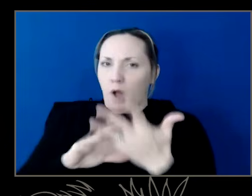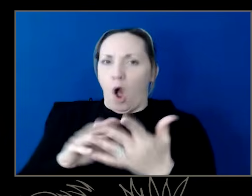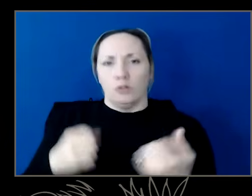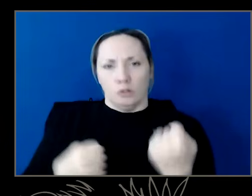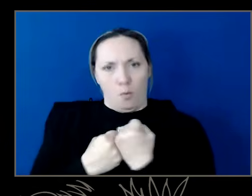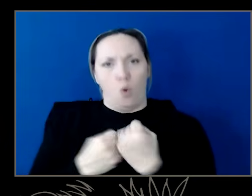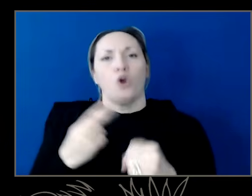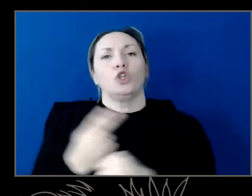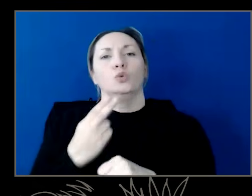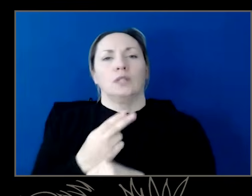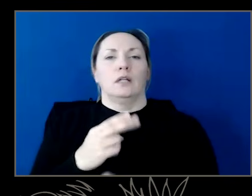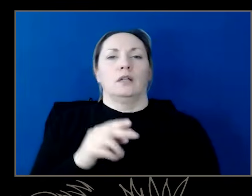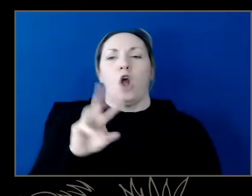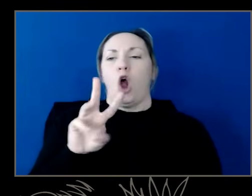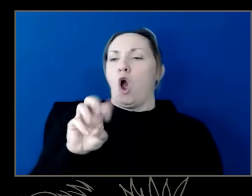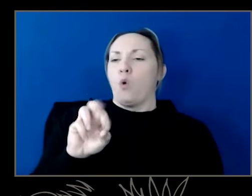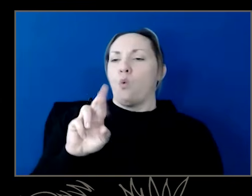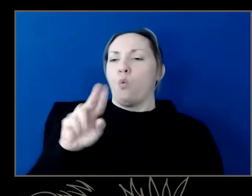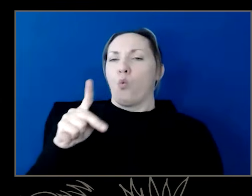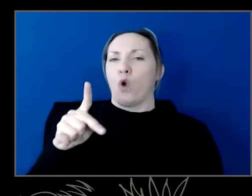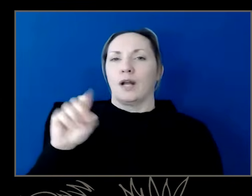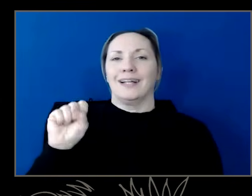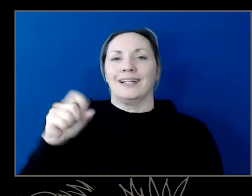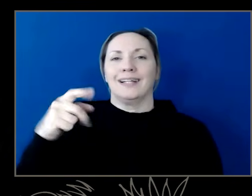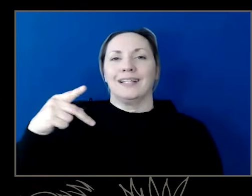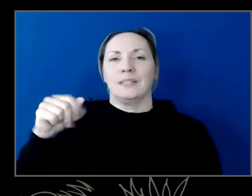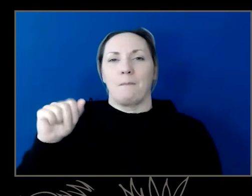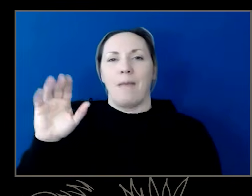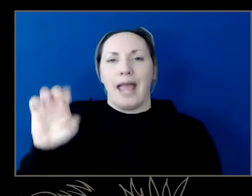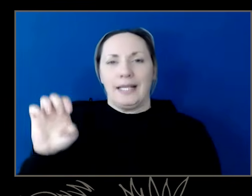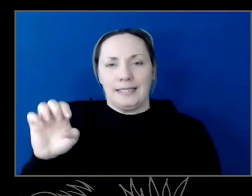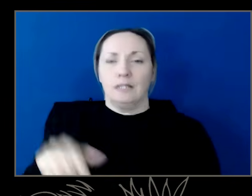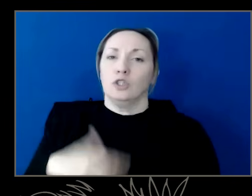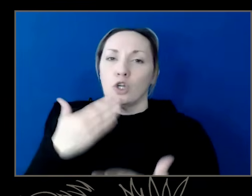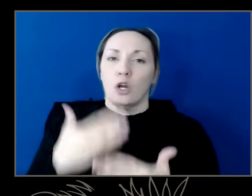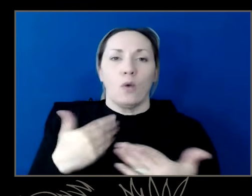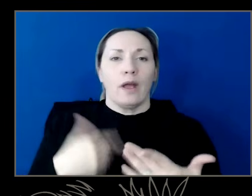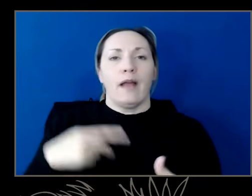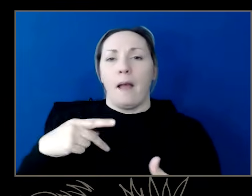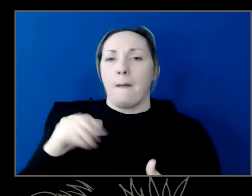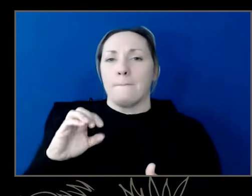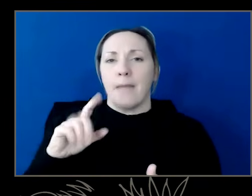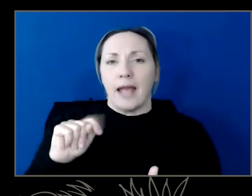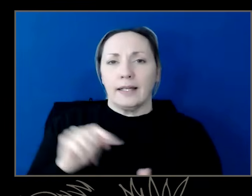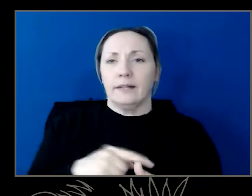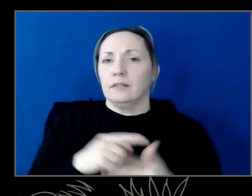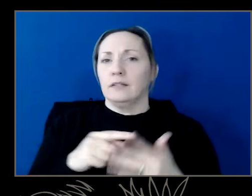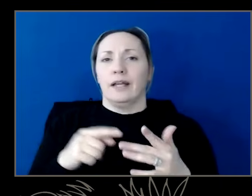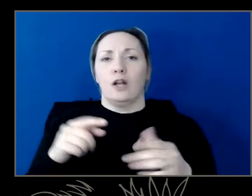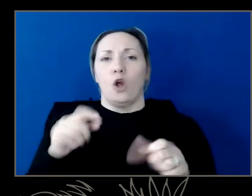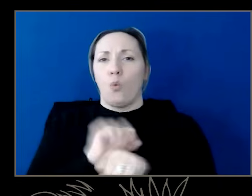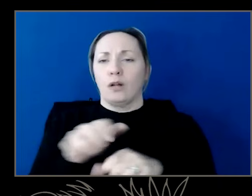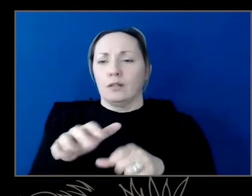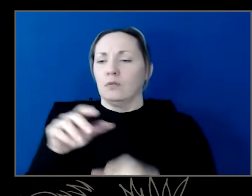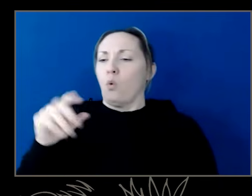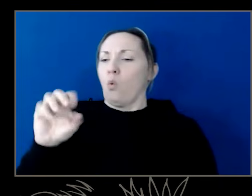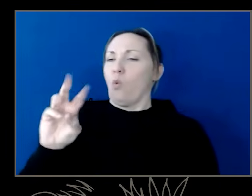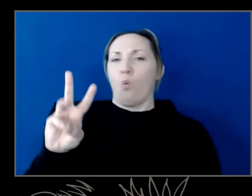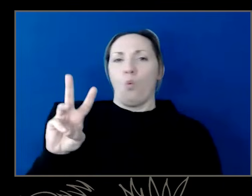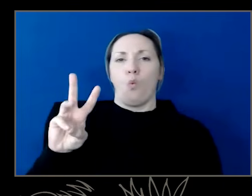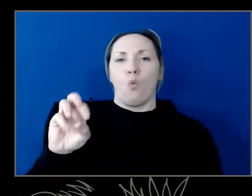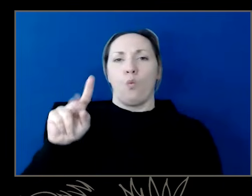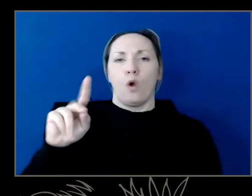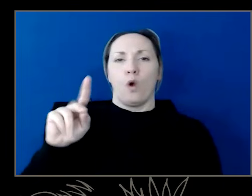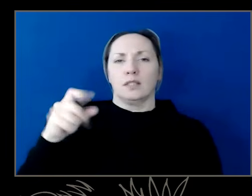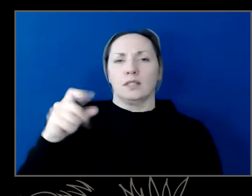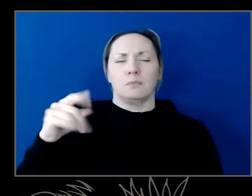Workspaces. It's basically just a very nice way to say in our package JSON or in a workspace YAML, if you are using, I